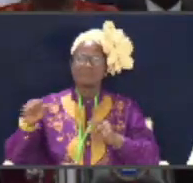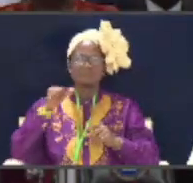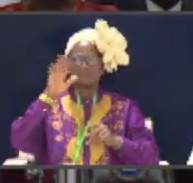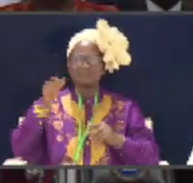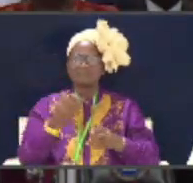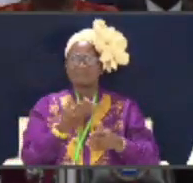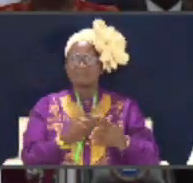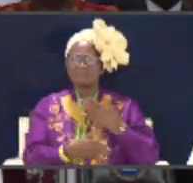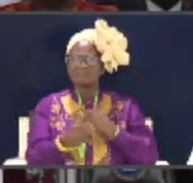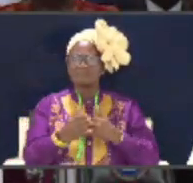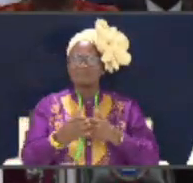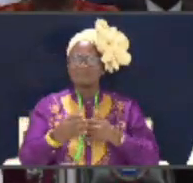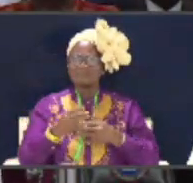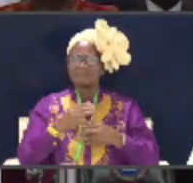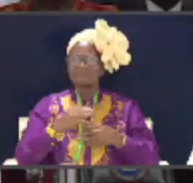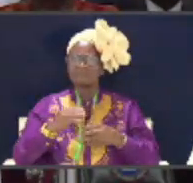will be the sex.